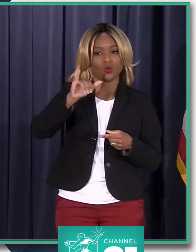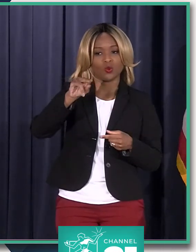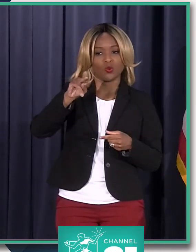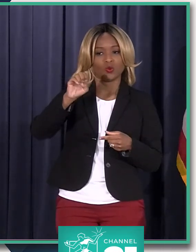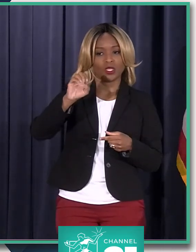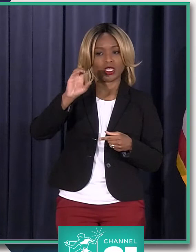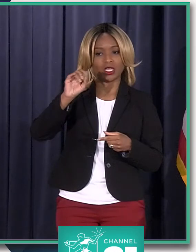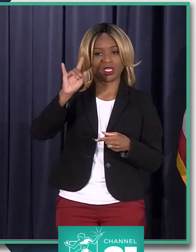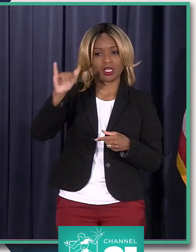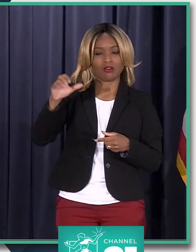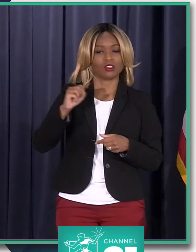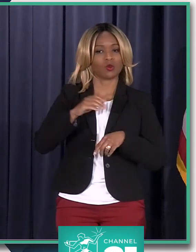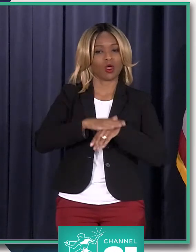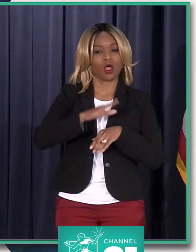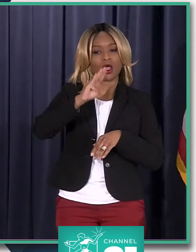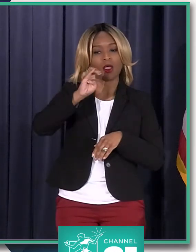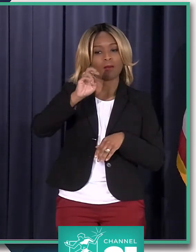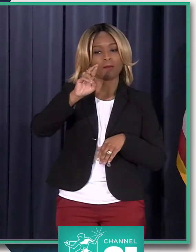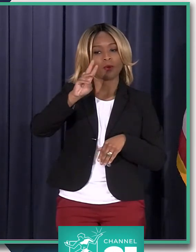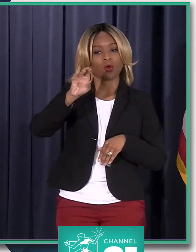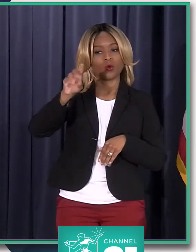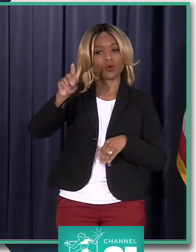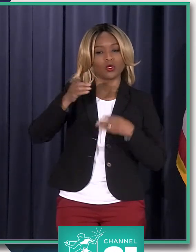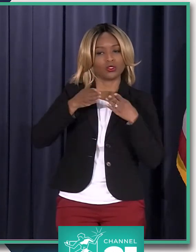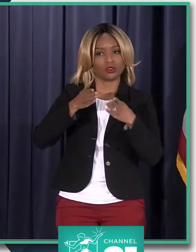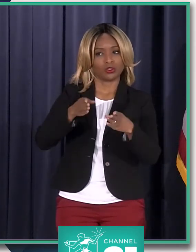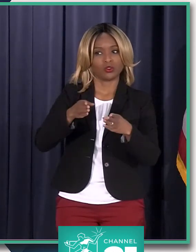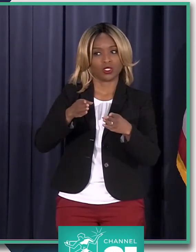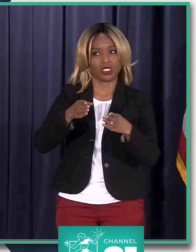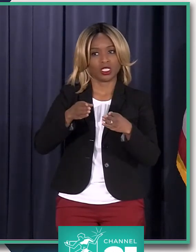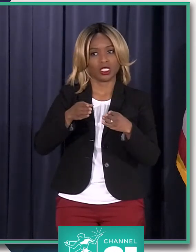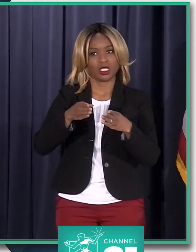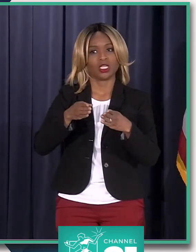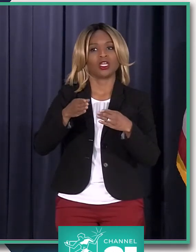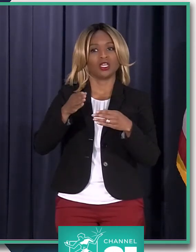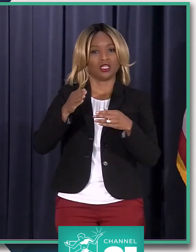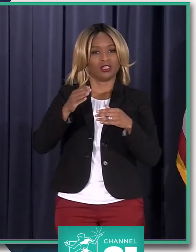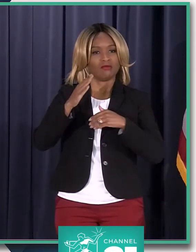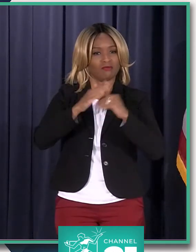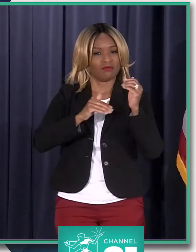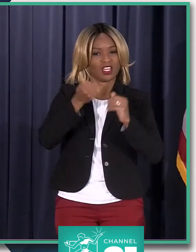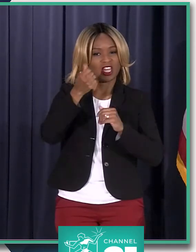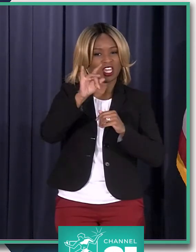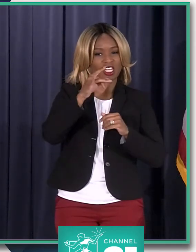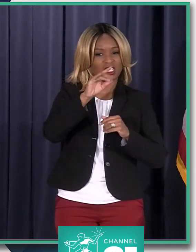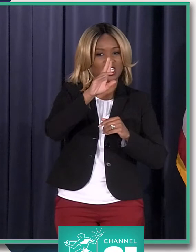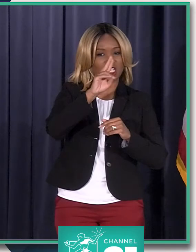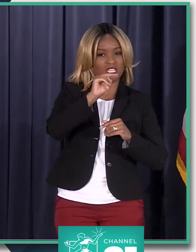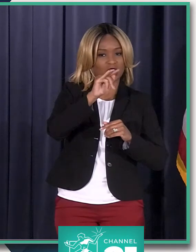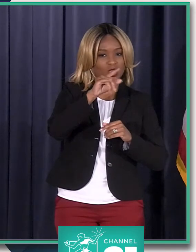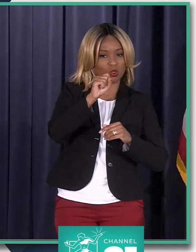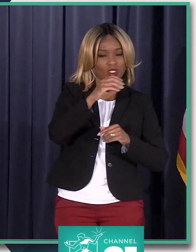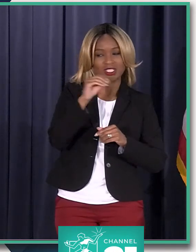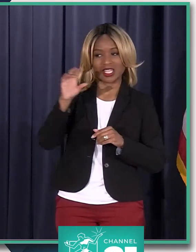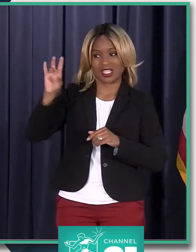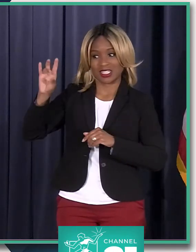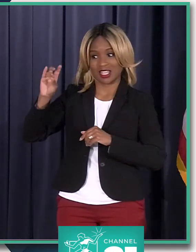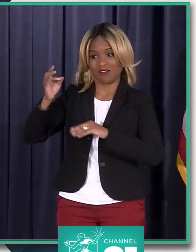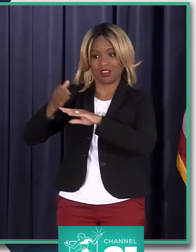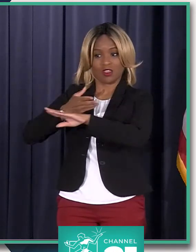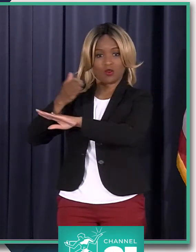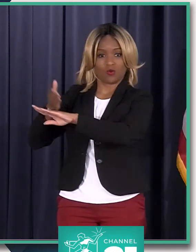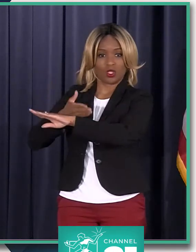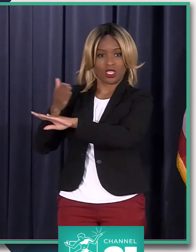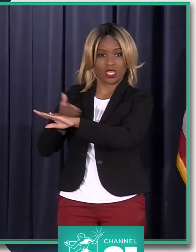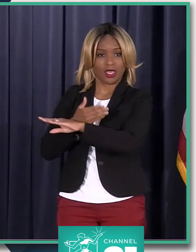on Burwood Street, I'm doing 18 new units and 7 rehabs. We're Really? community partners with